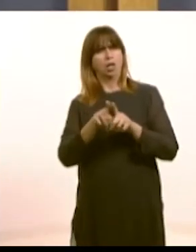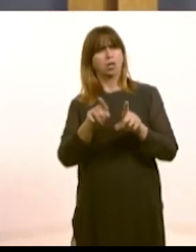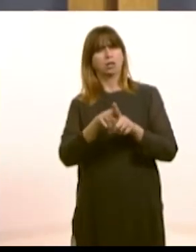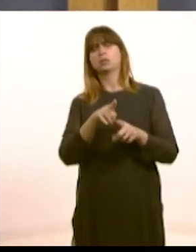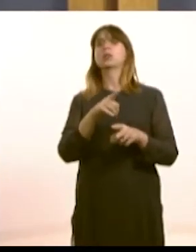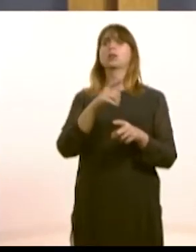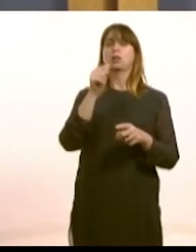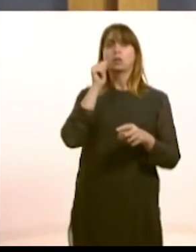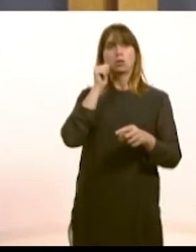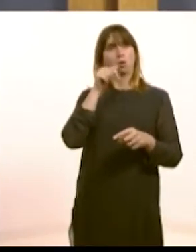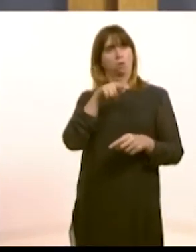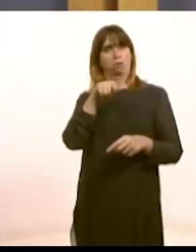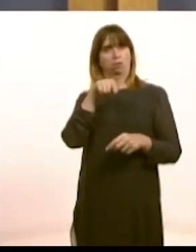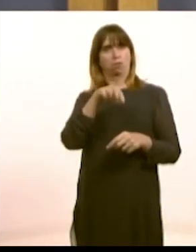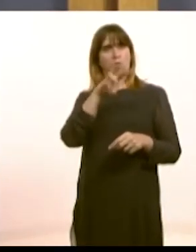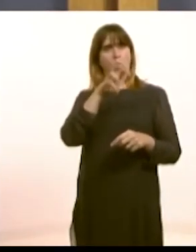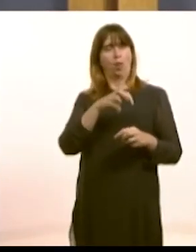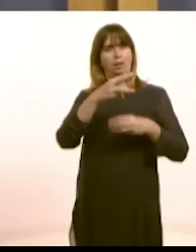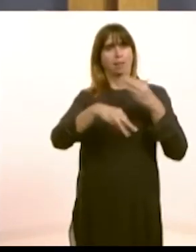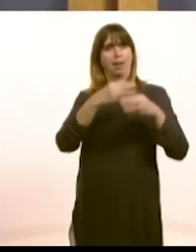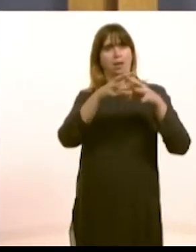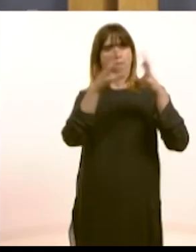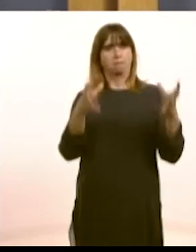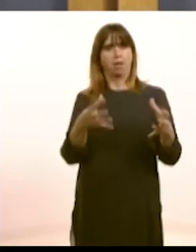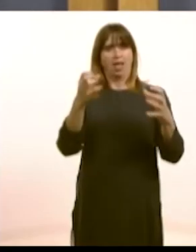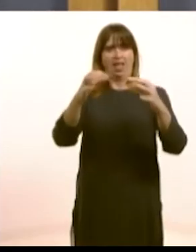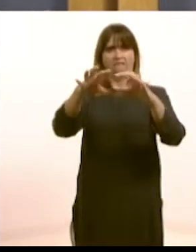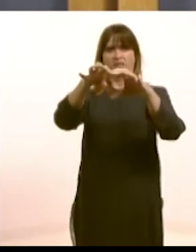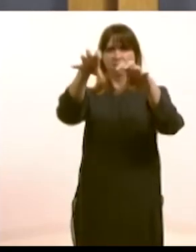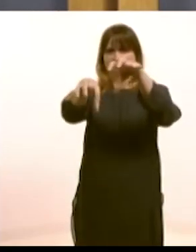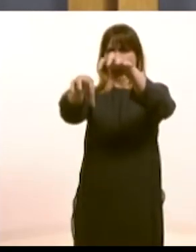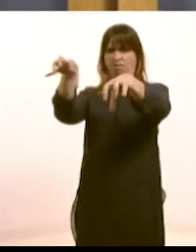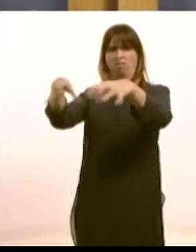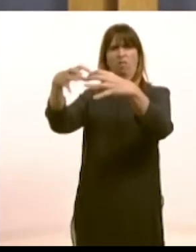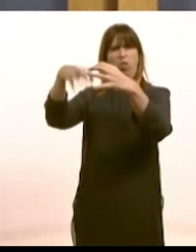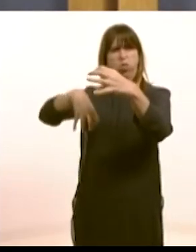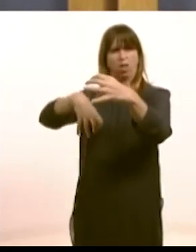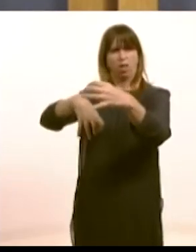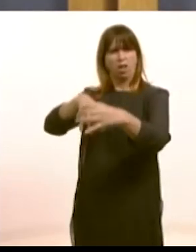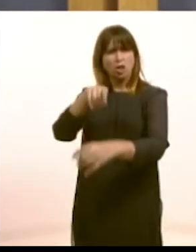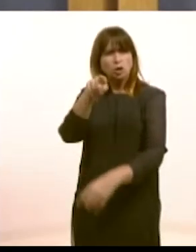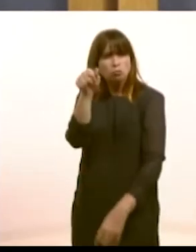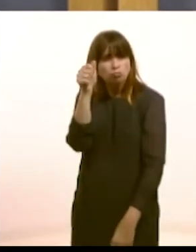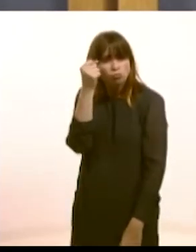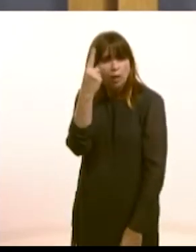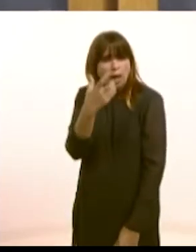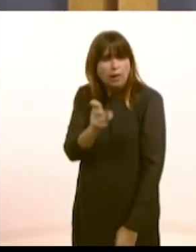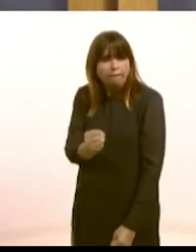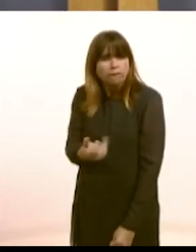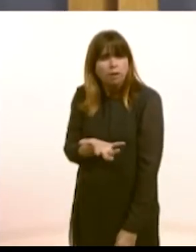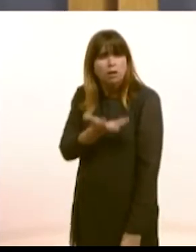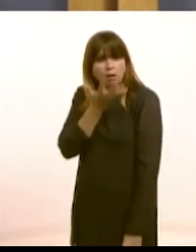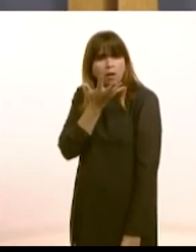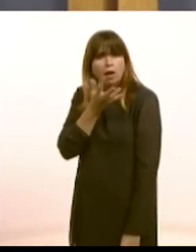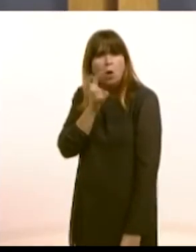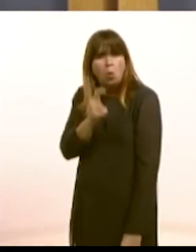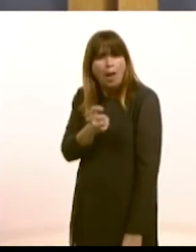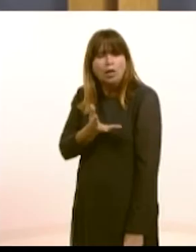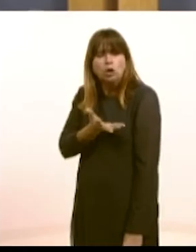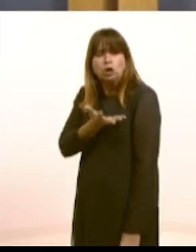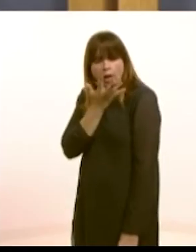Chorus building opposite the Wales Millennium Centre. Do you not realise how embarrassing it is for Wales that